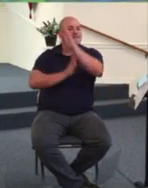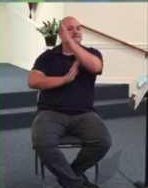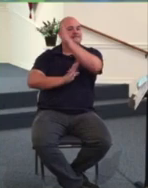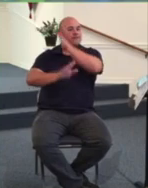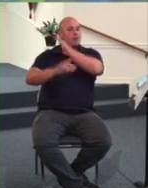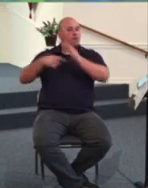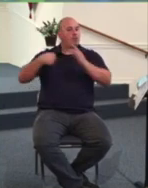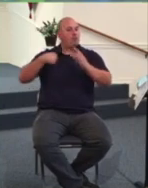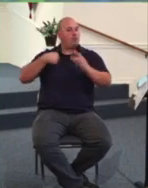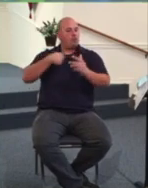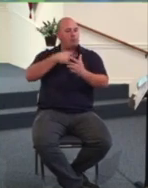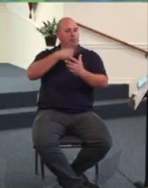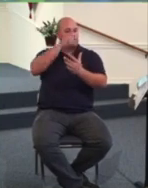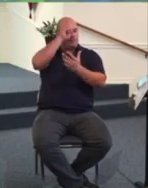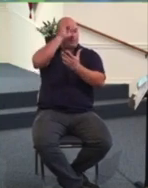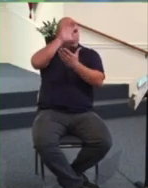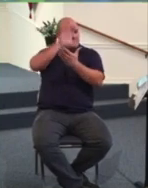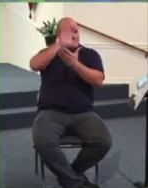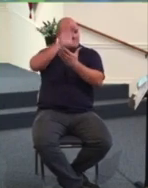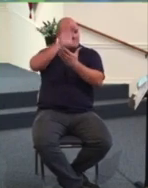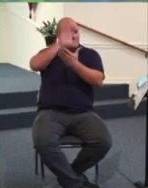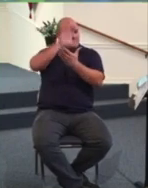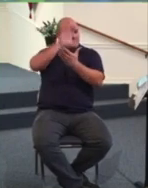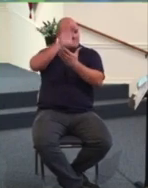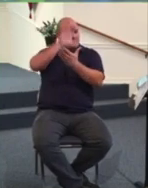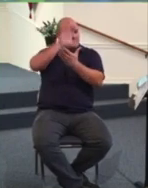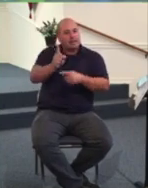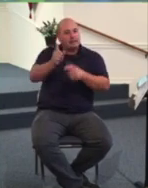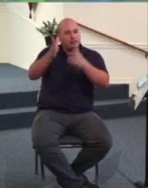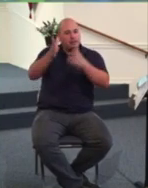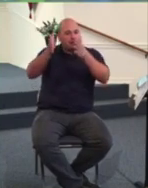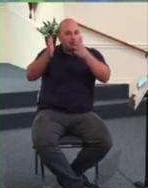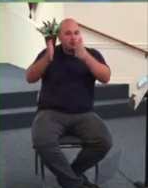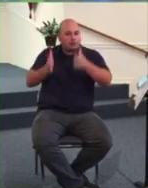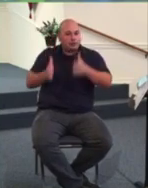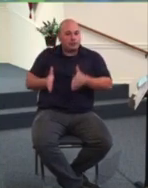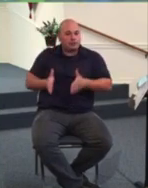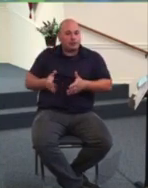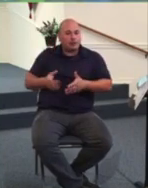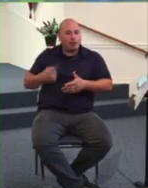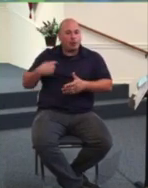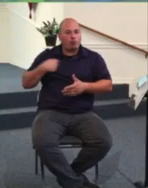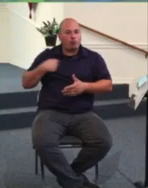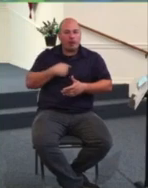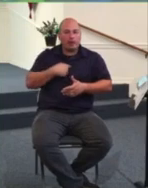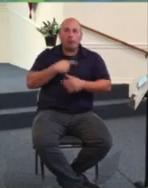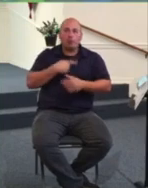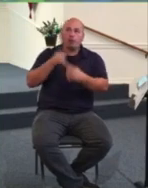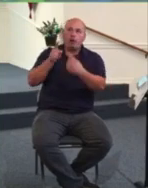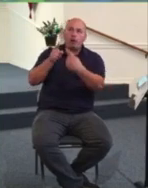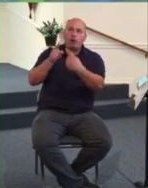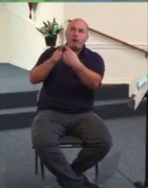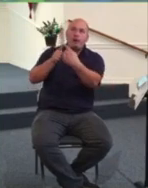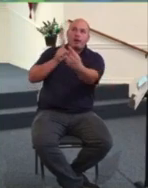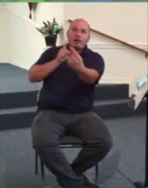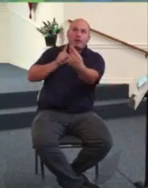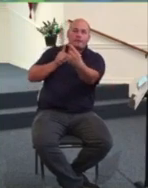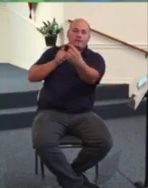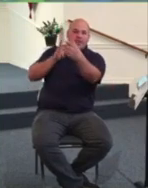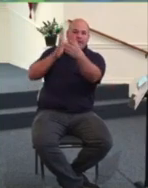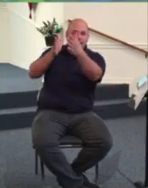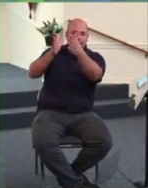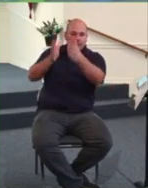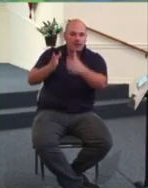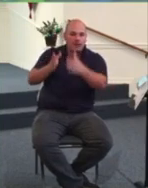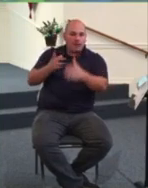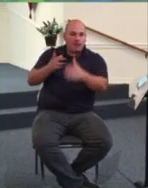sinners. We had offended God. We were enemies of God. But God loved us, and he had mercy on us, and he treated